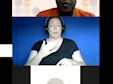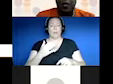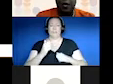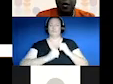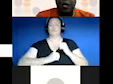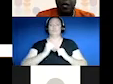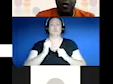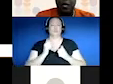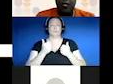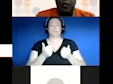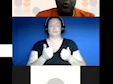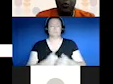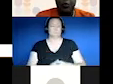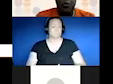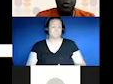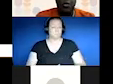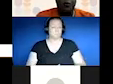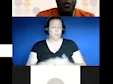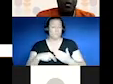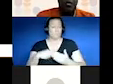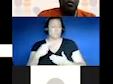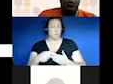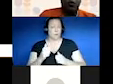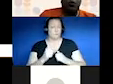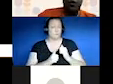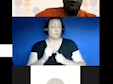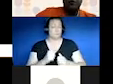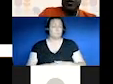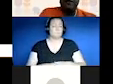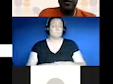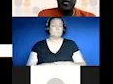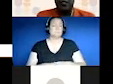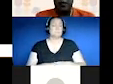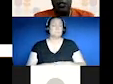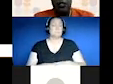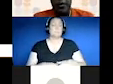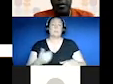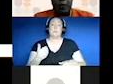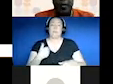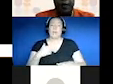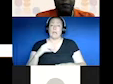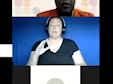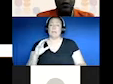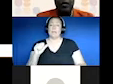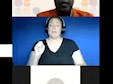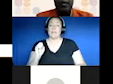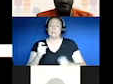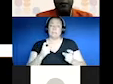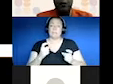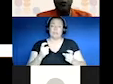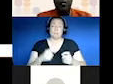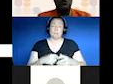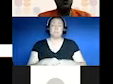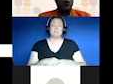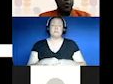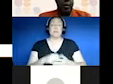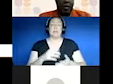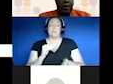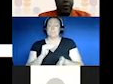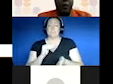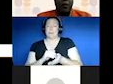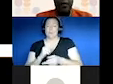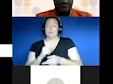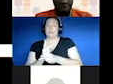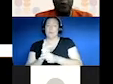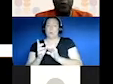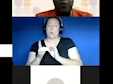structure, as a program structure. So we have case management, and then we have a medical care